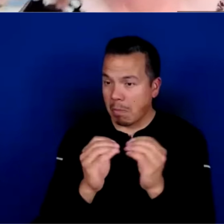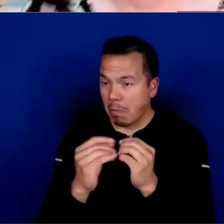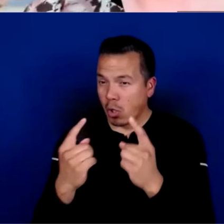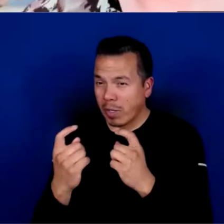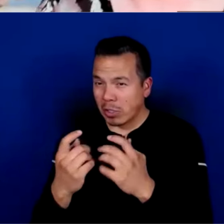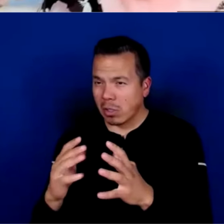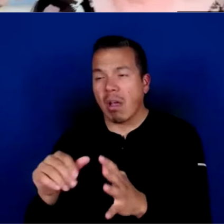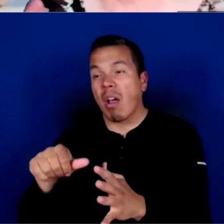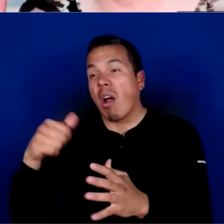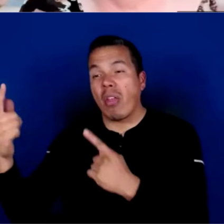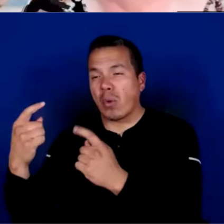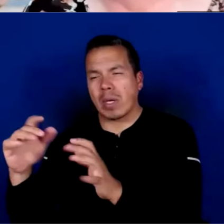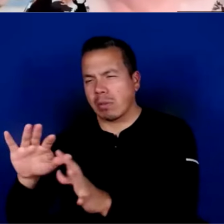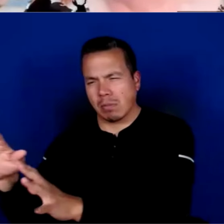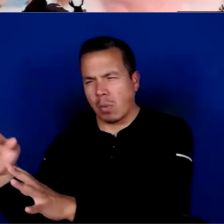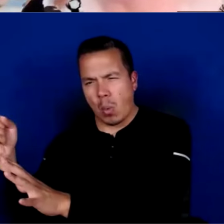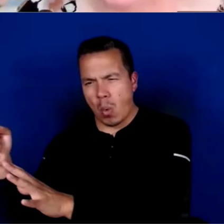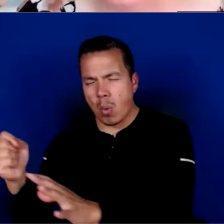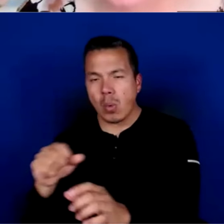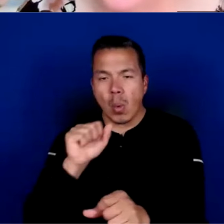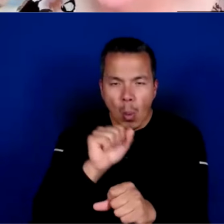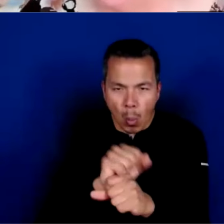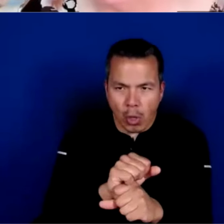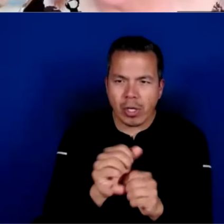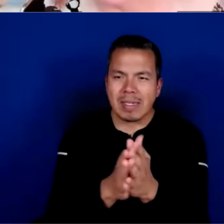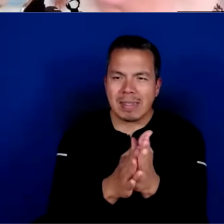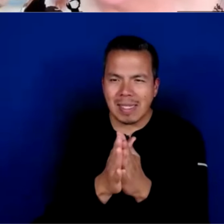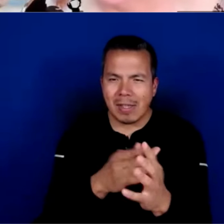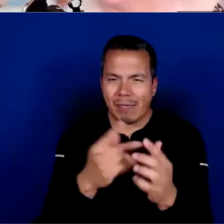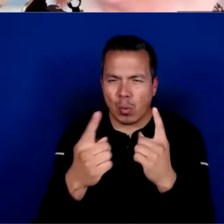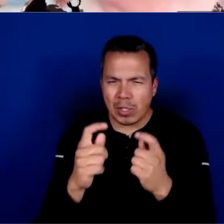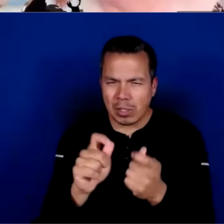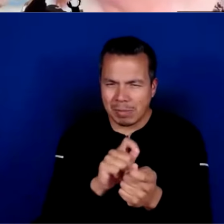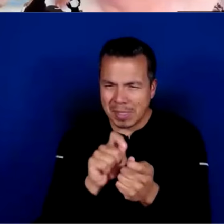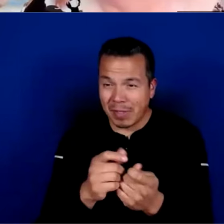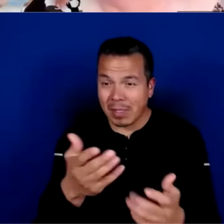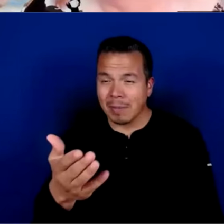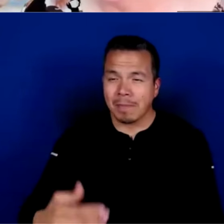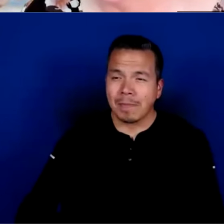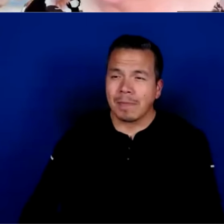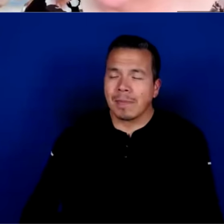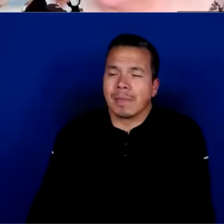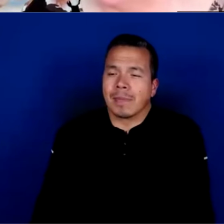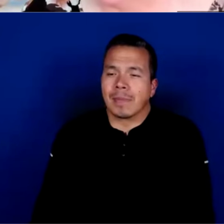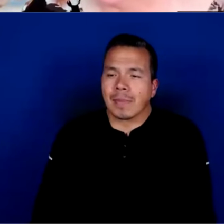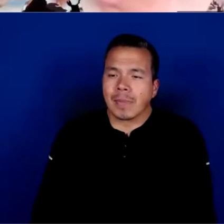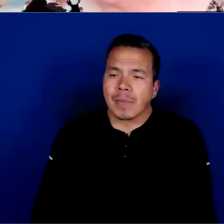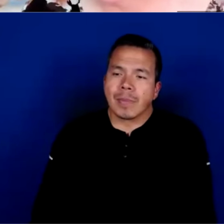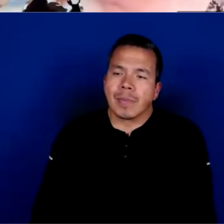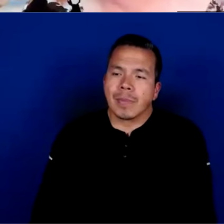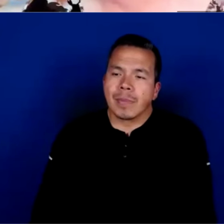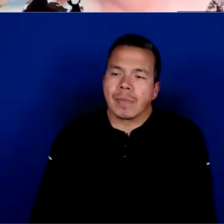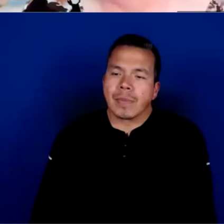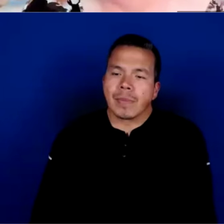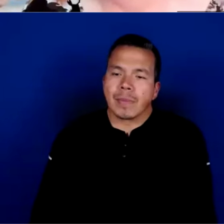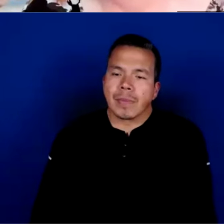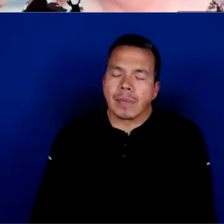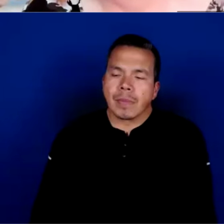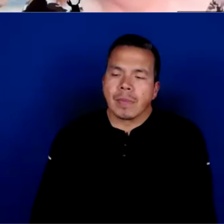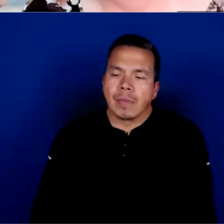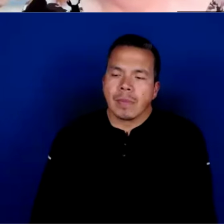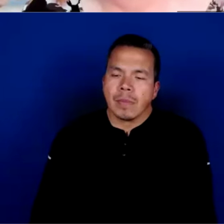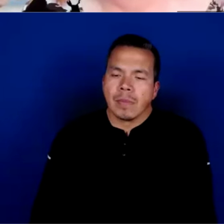wait on, but I'm going to see if I have any work incentive questions before I leave this. All right. I'm just having